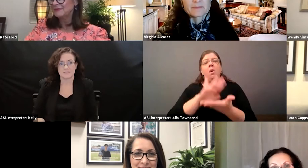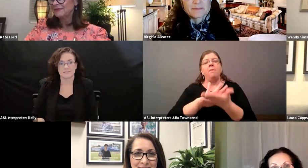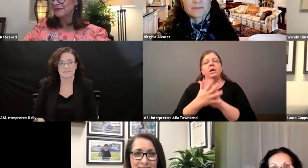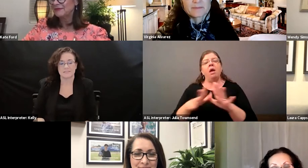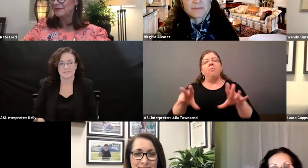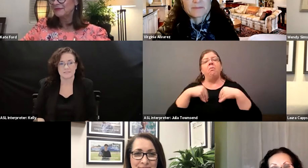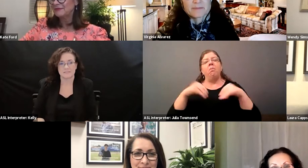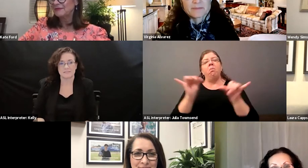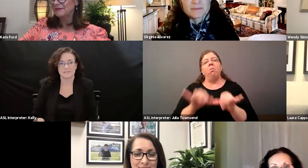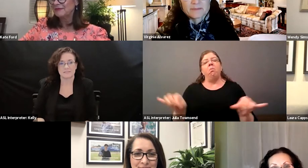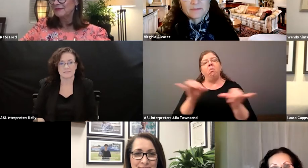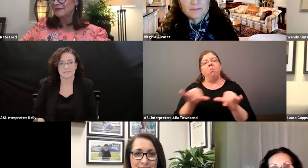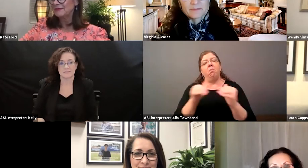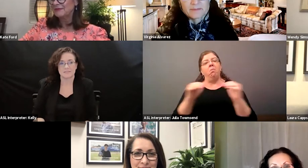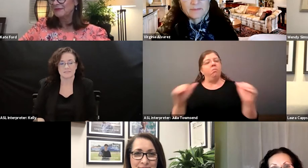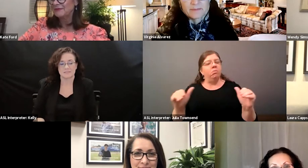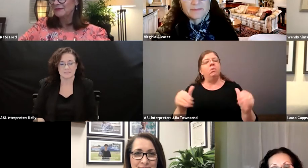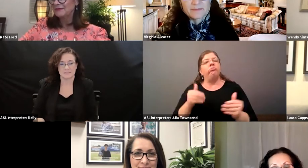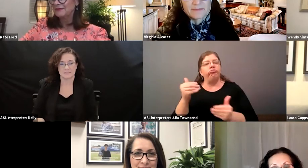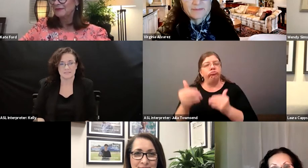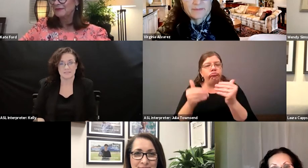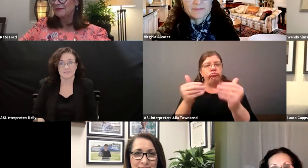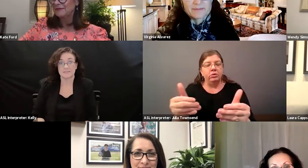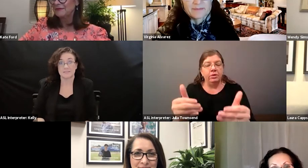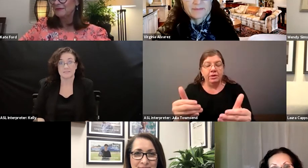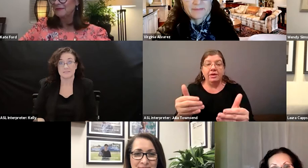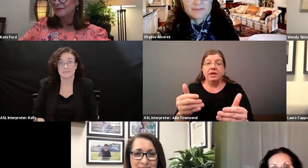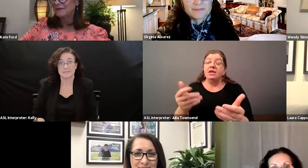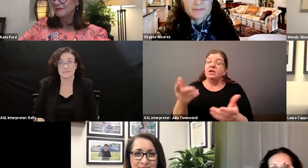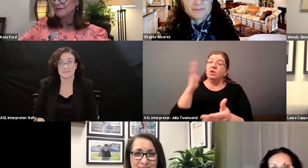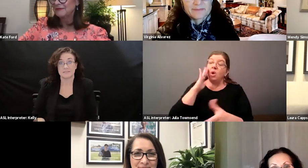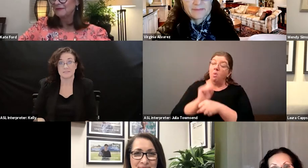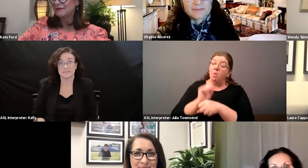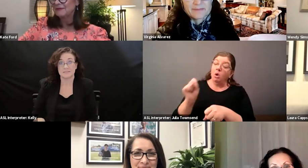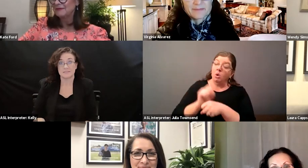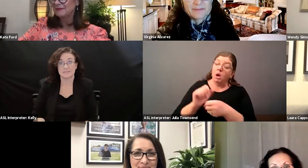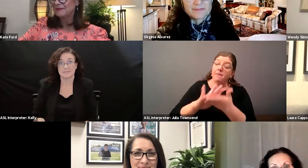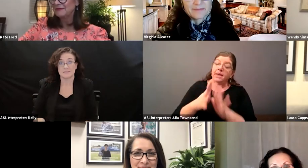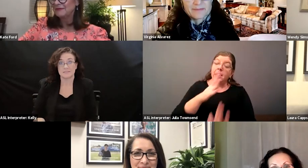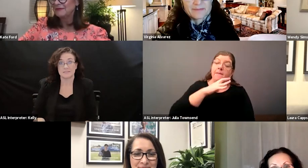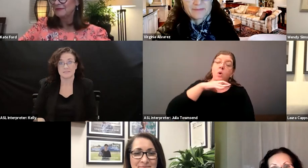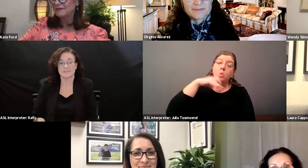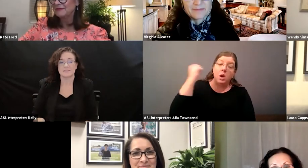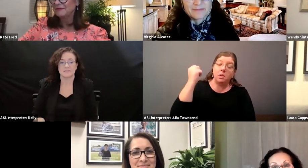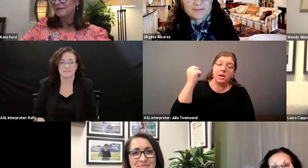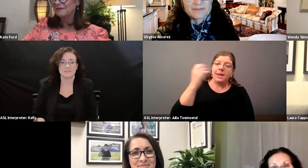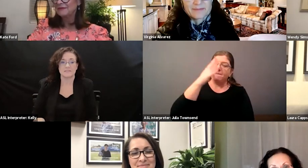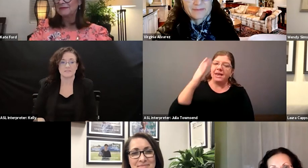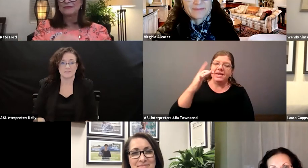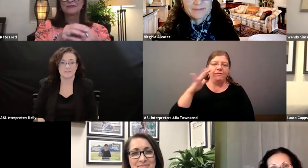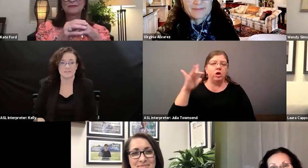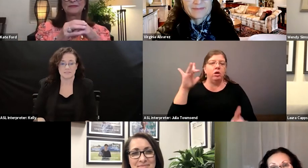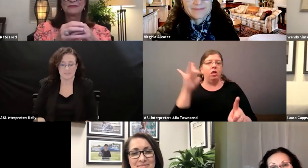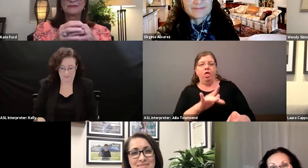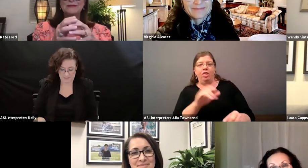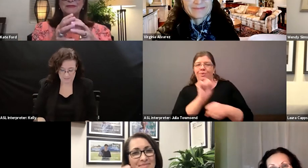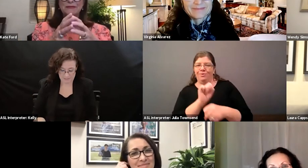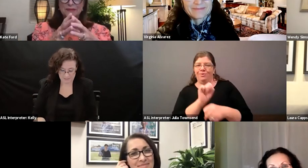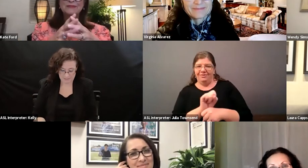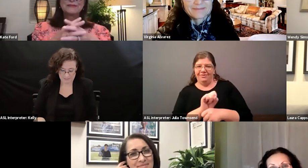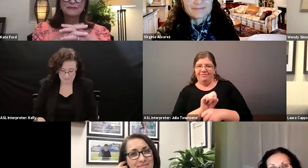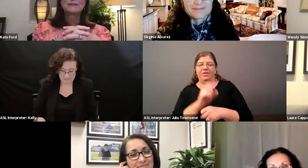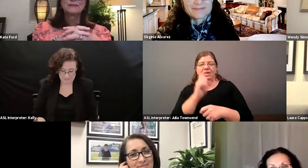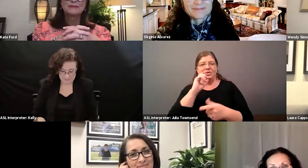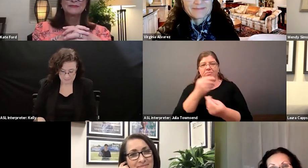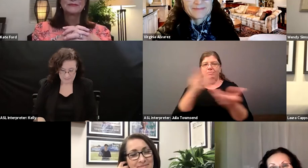are and someone told me that you might get weary in the work but never get weary of the work and so i just say that out to with regards to